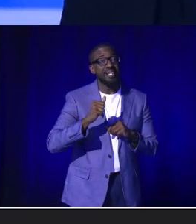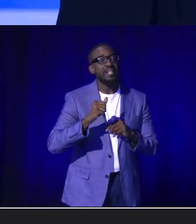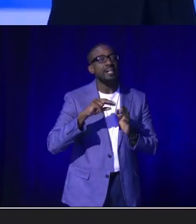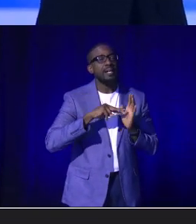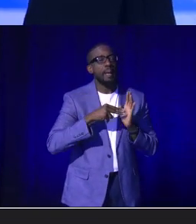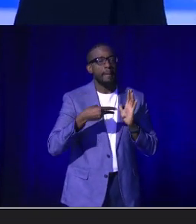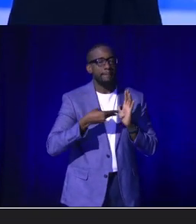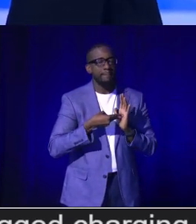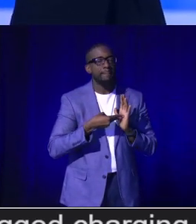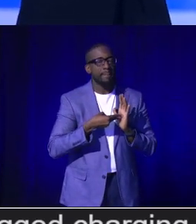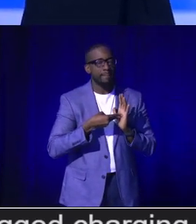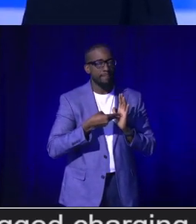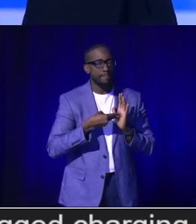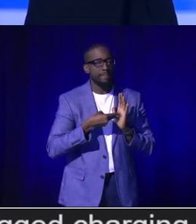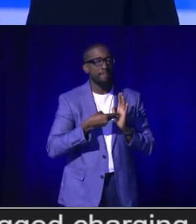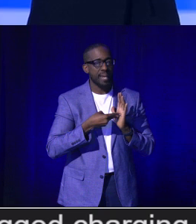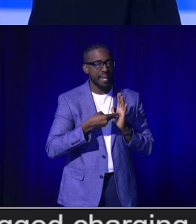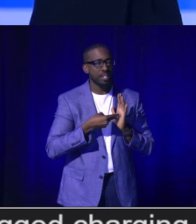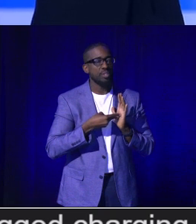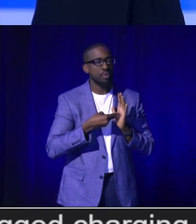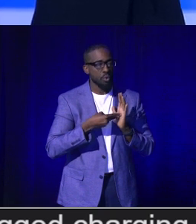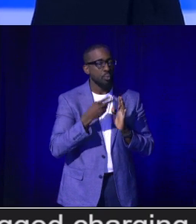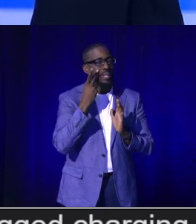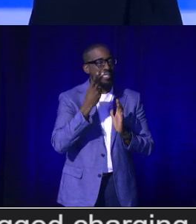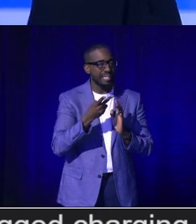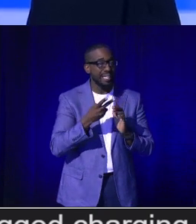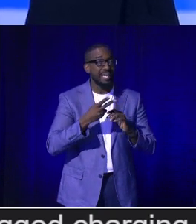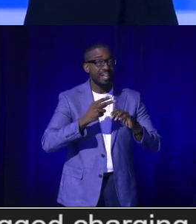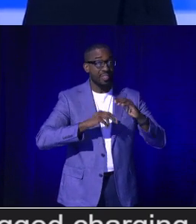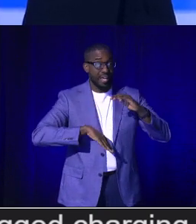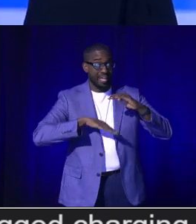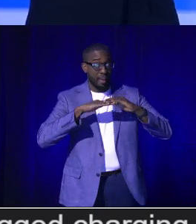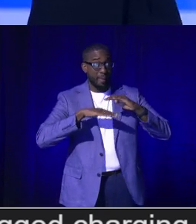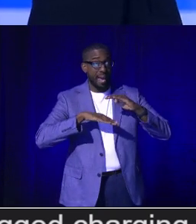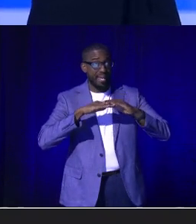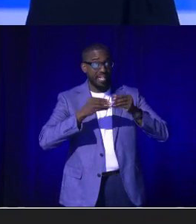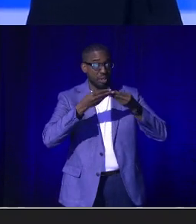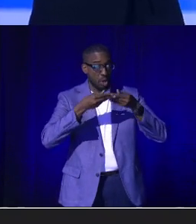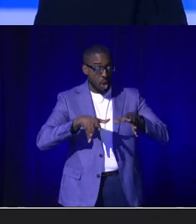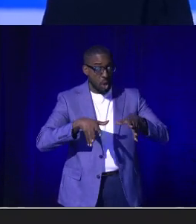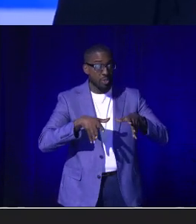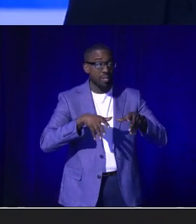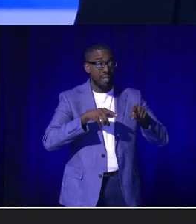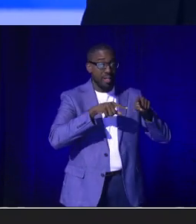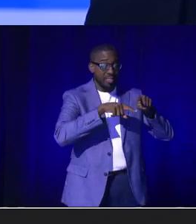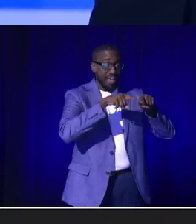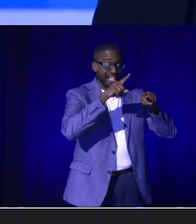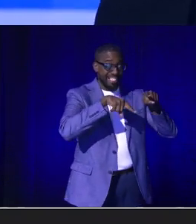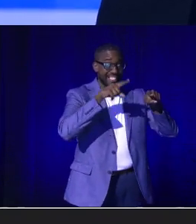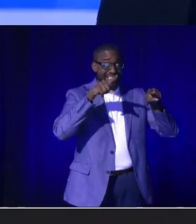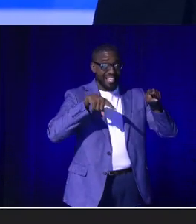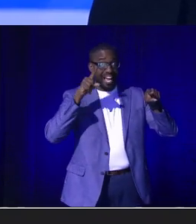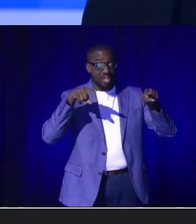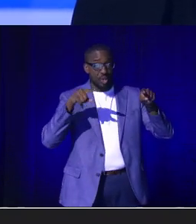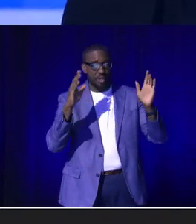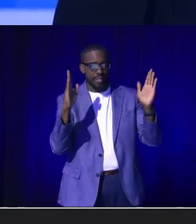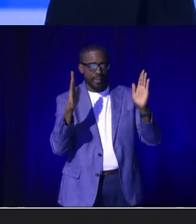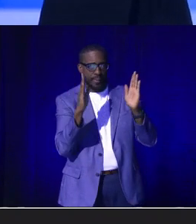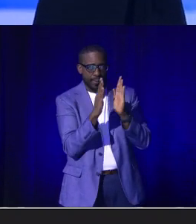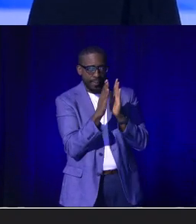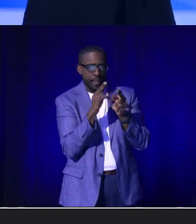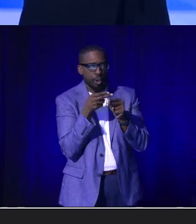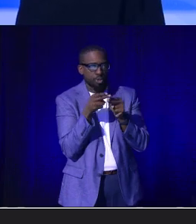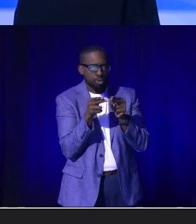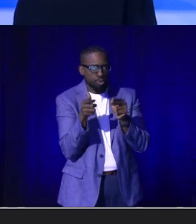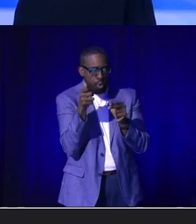one, we see capacity loss, so the cycles are becoming shorter, but we don't see that jagged charging. And so we wanted to